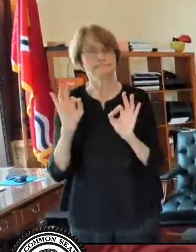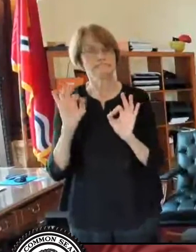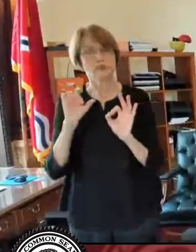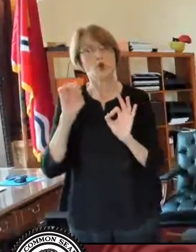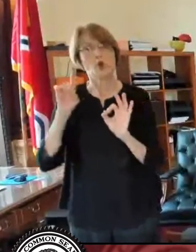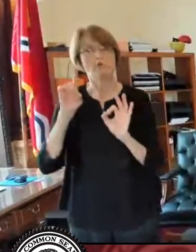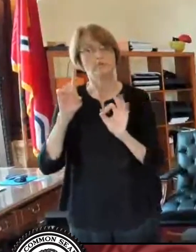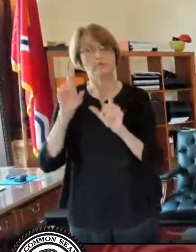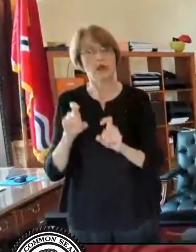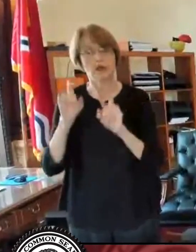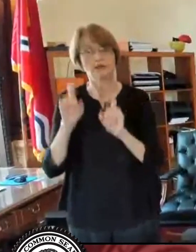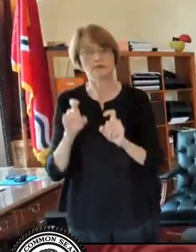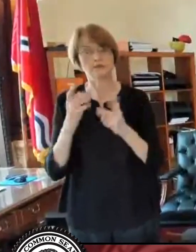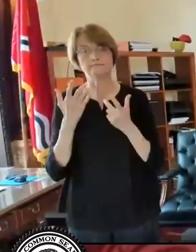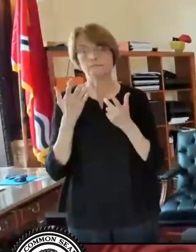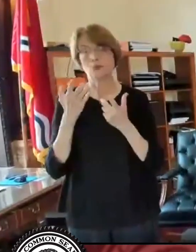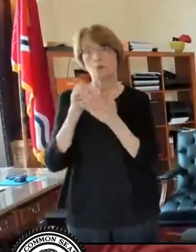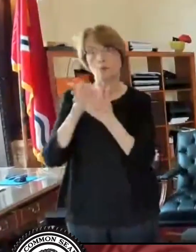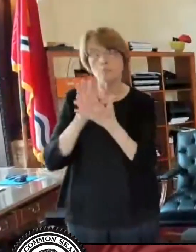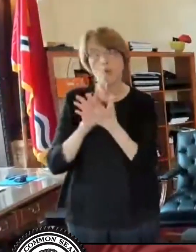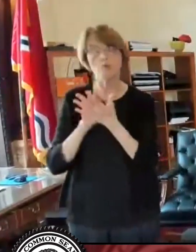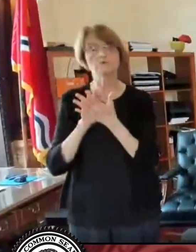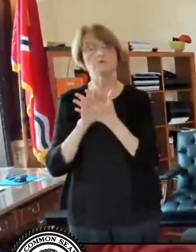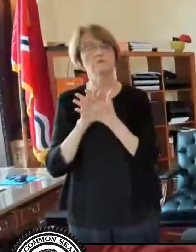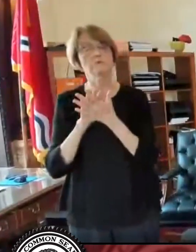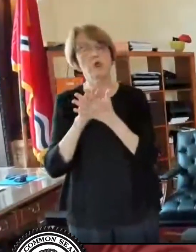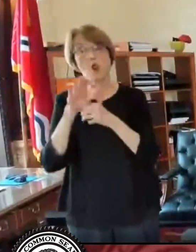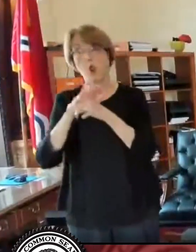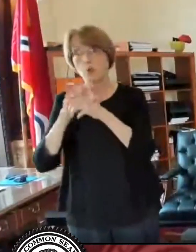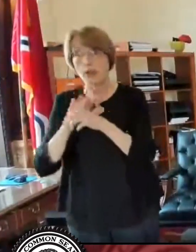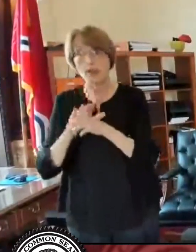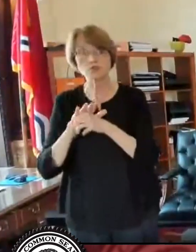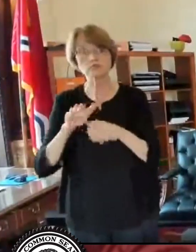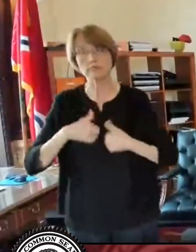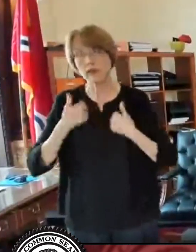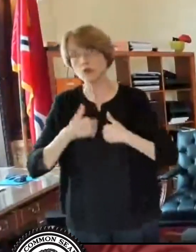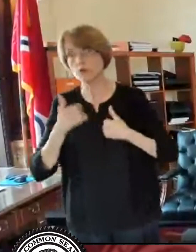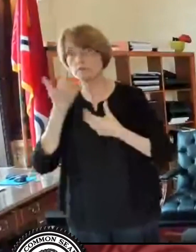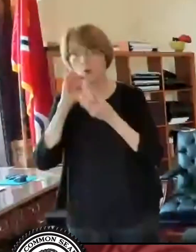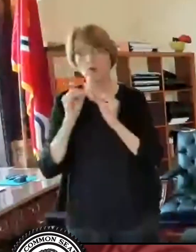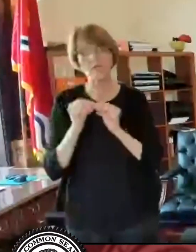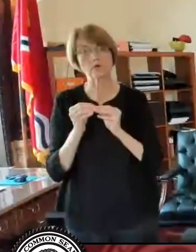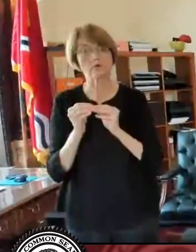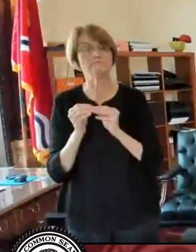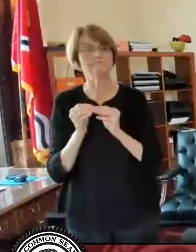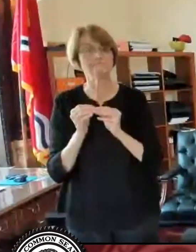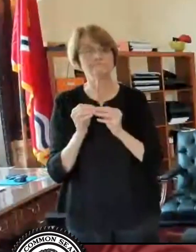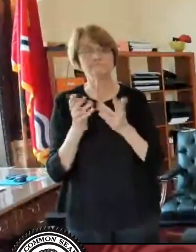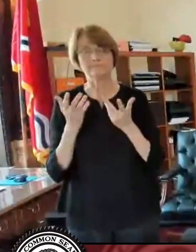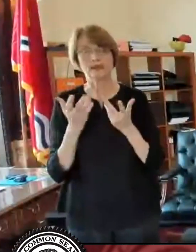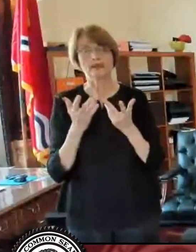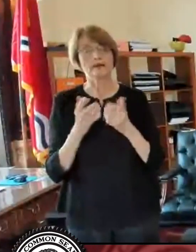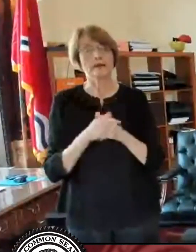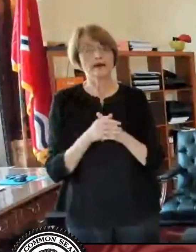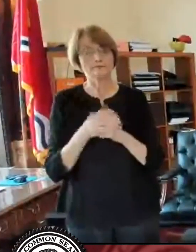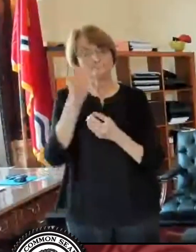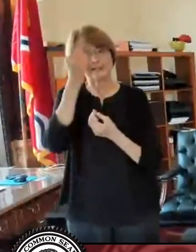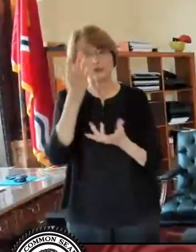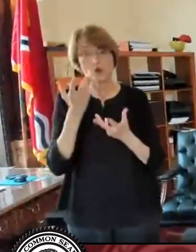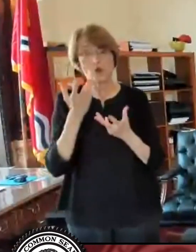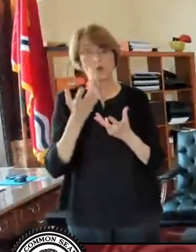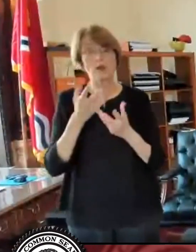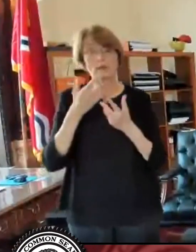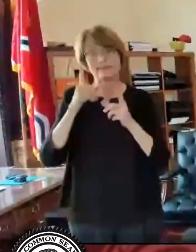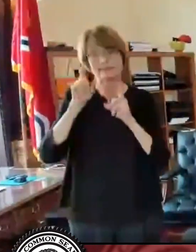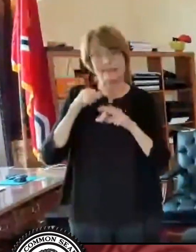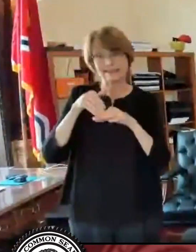the locations to get a free COVID test. It's been taking a few days to get the results